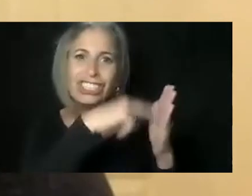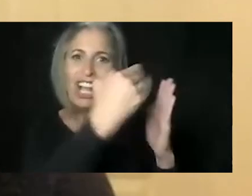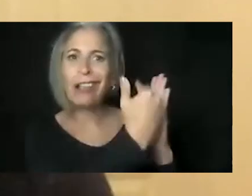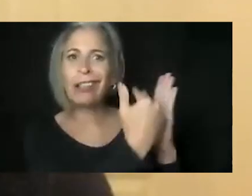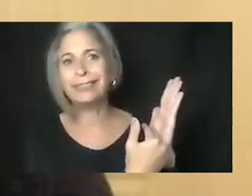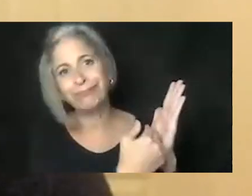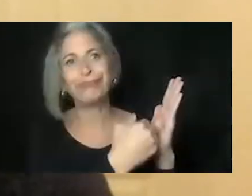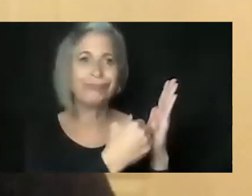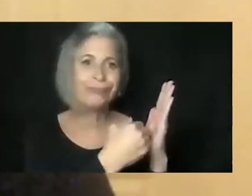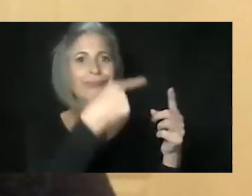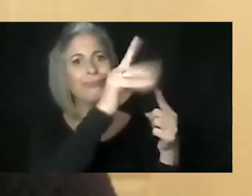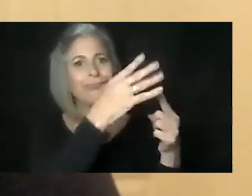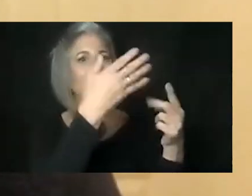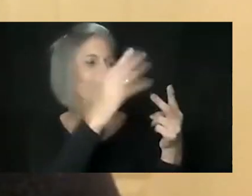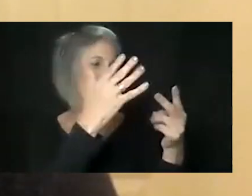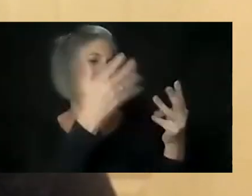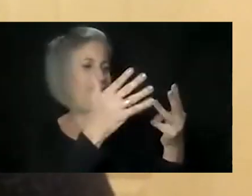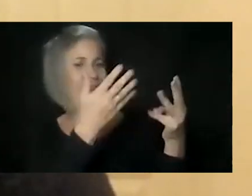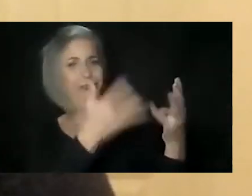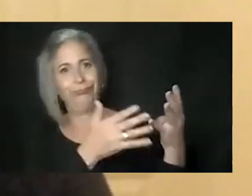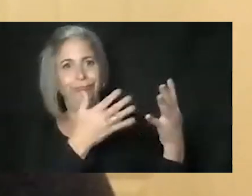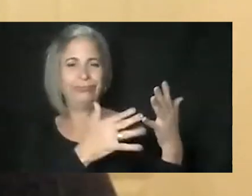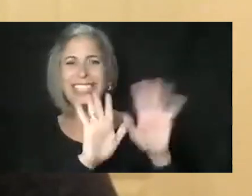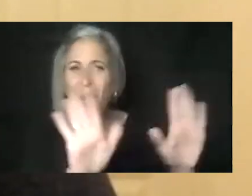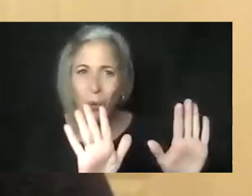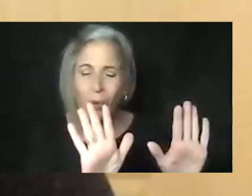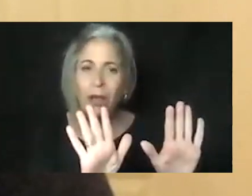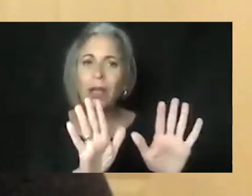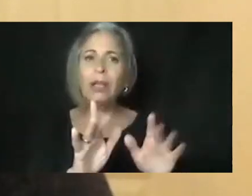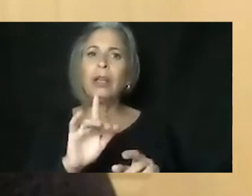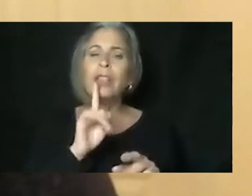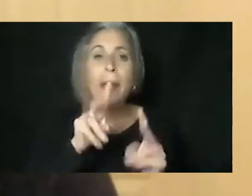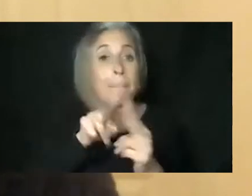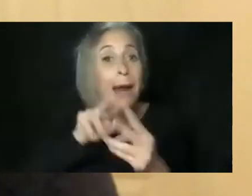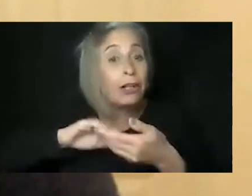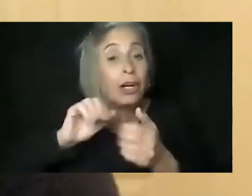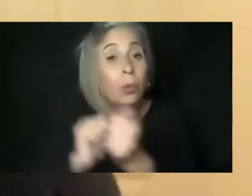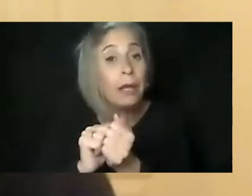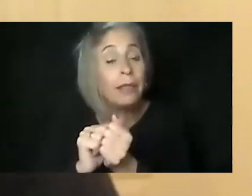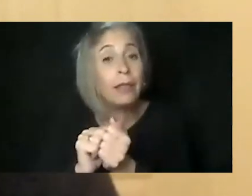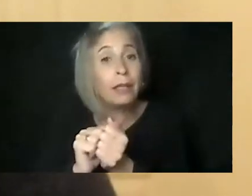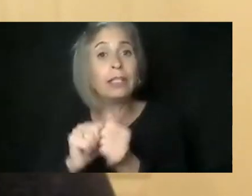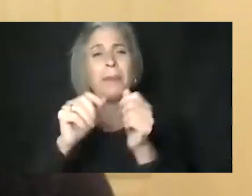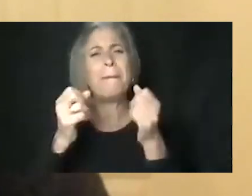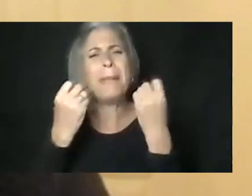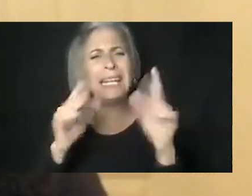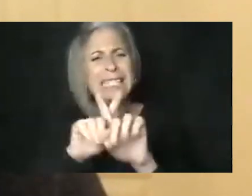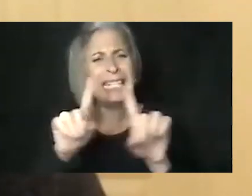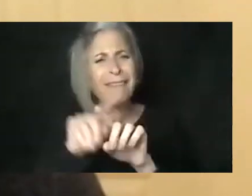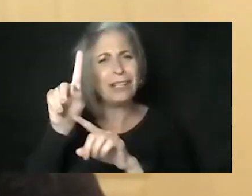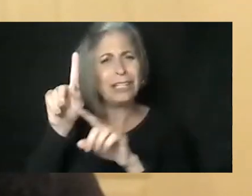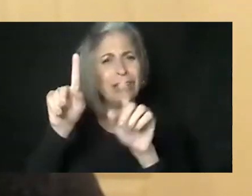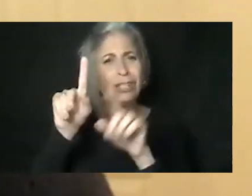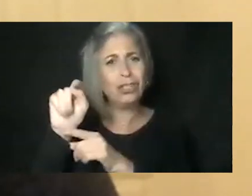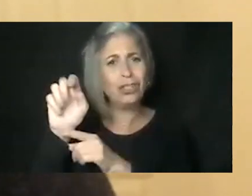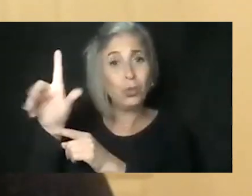items. So I think it's not just accessibility tools. We can partner with QA testing tools. We can partner with research tools. We